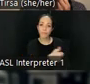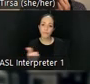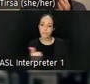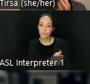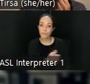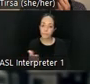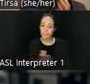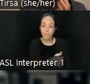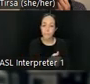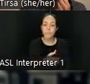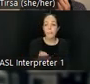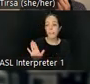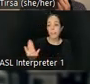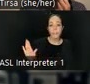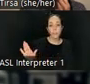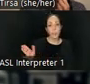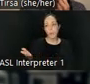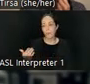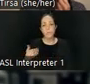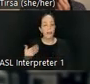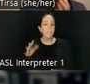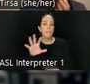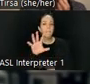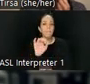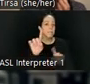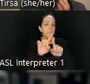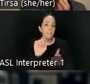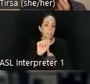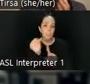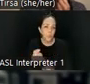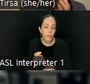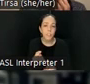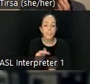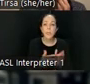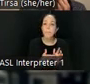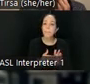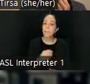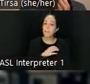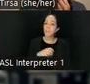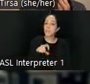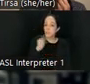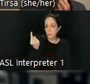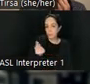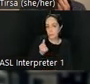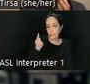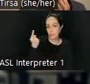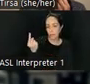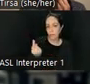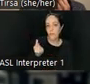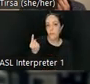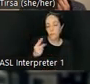And there are probably 50 different hypotheticals like that the commission should consider, whether or not